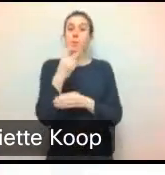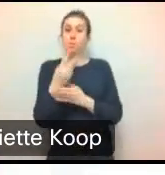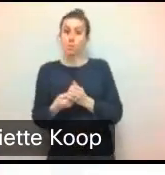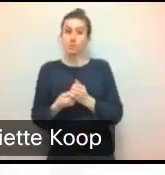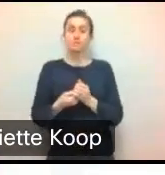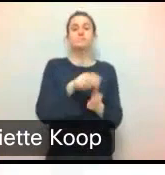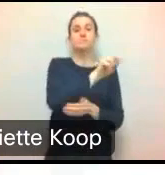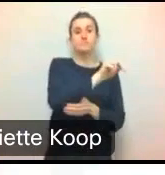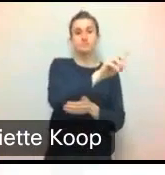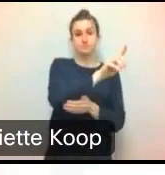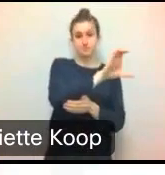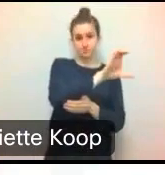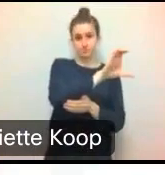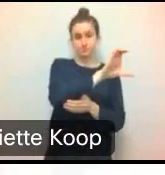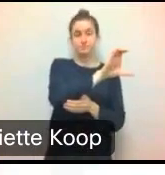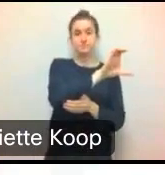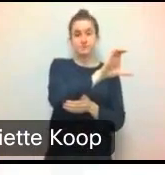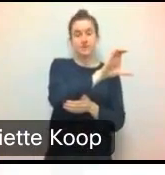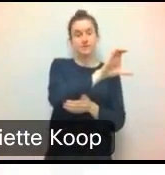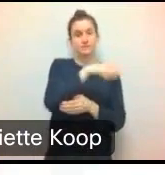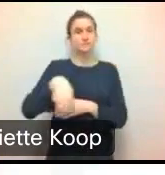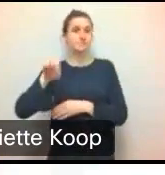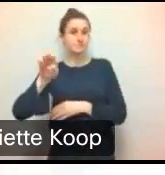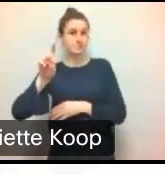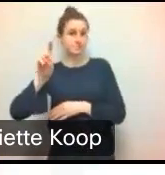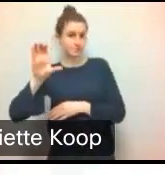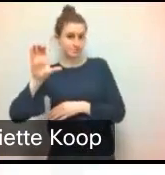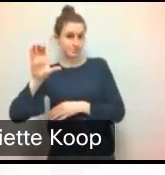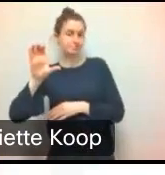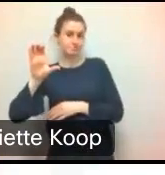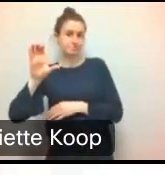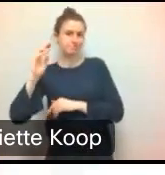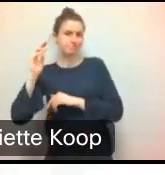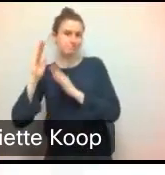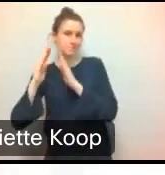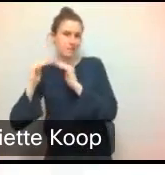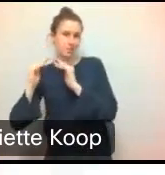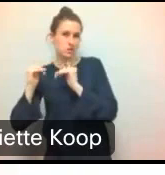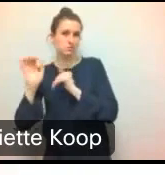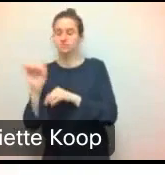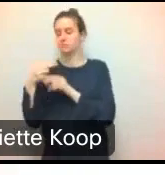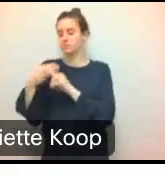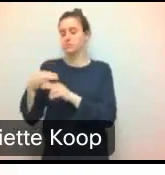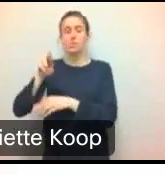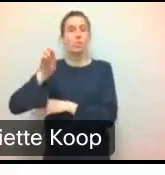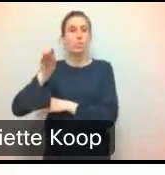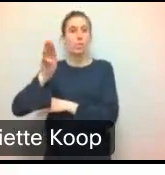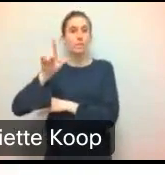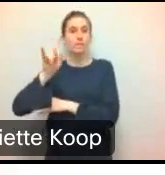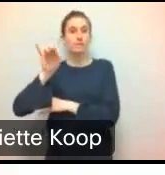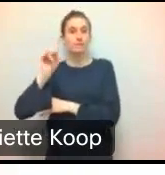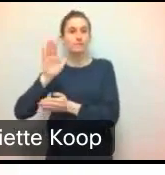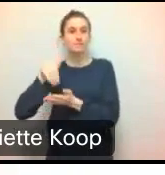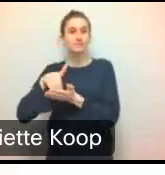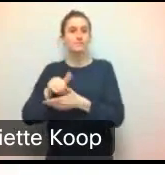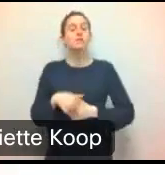at Notre Dame and EDC, the downtown campus, or otherwise known as Roblin Center. In addition to